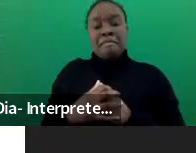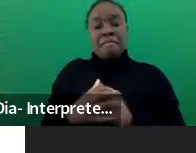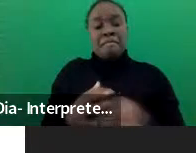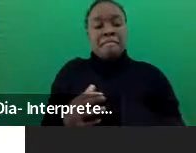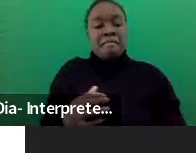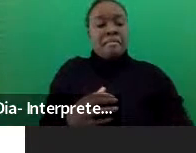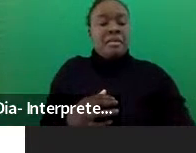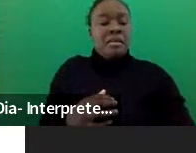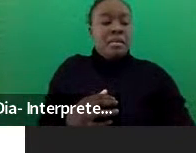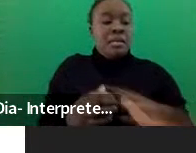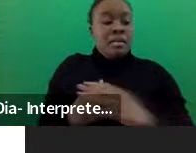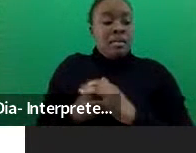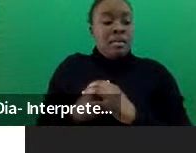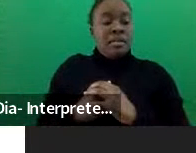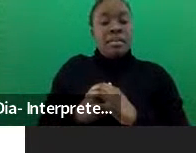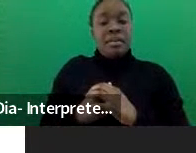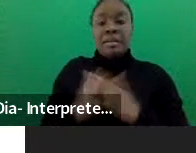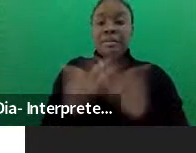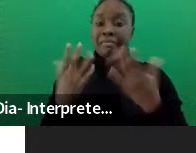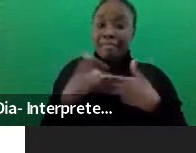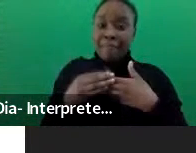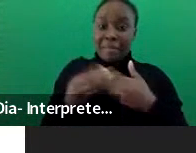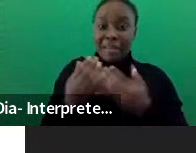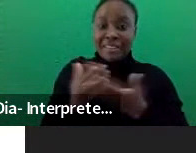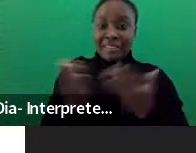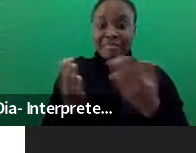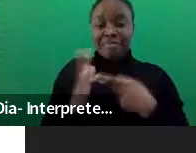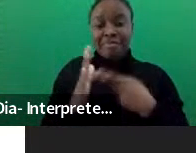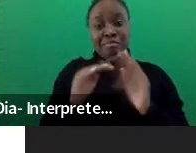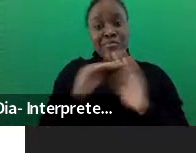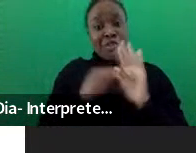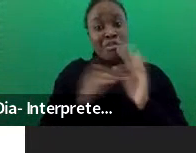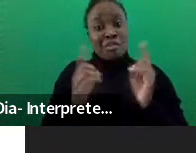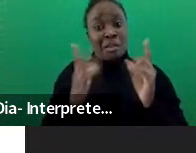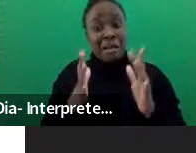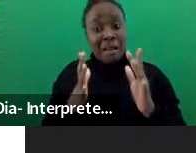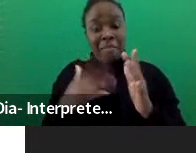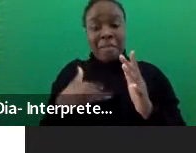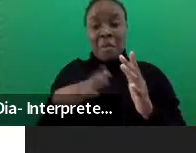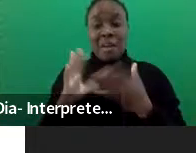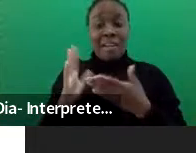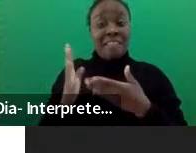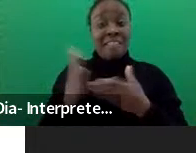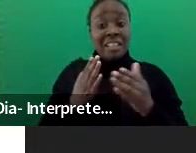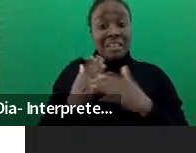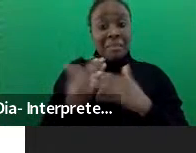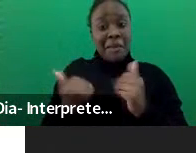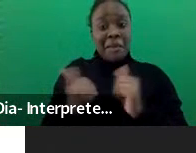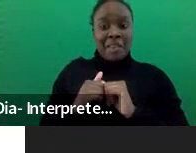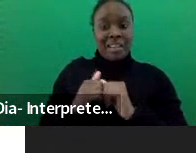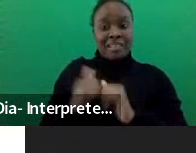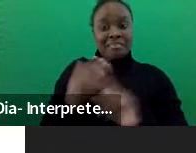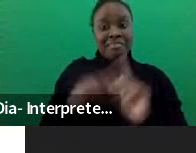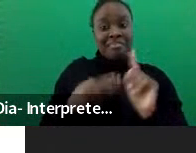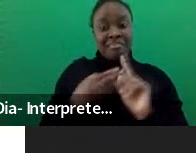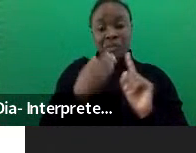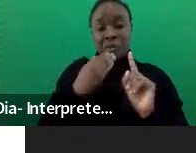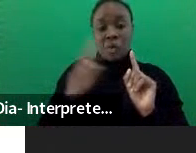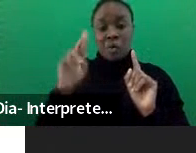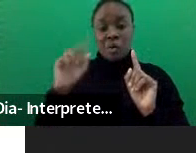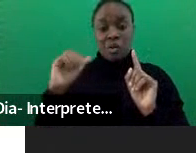Program Director, members of trade, allow me to invite my colleague, Ms. Rachel